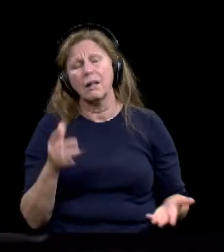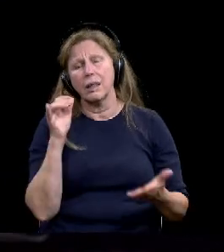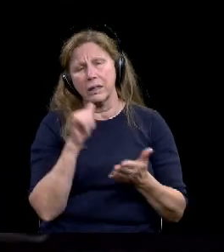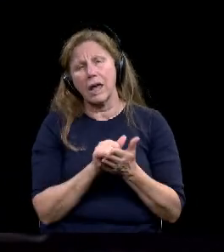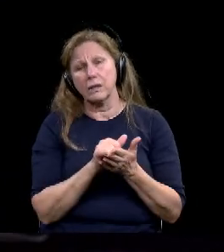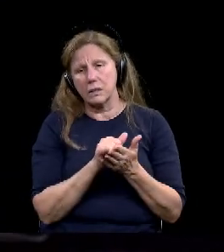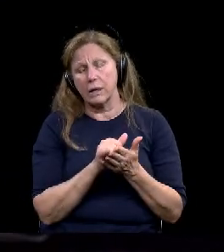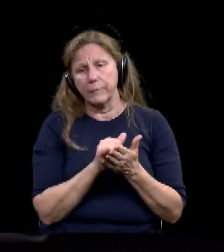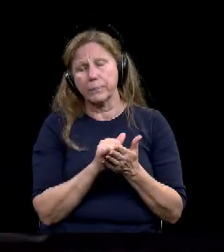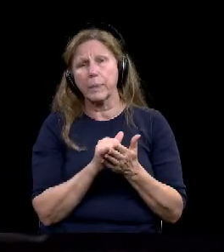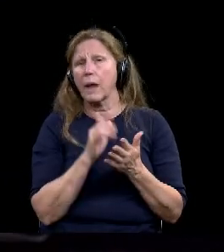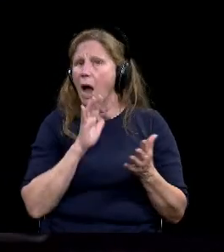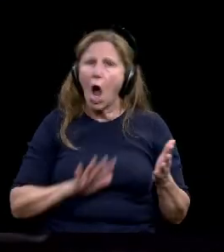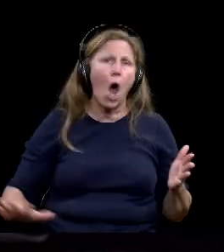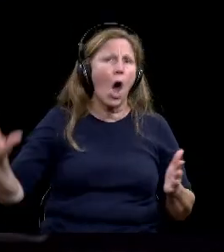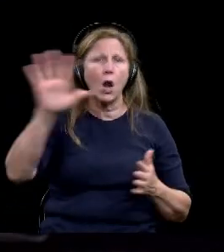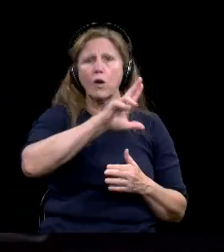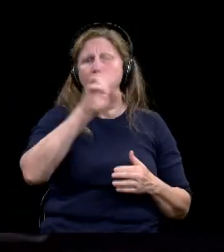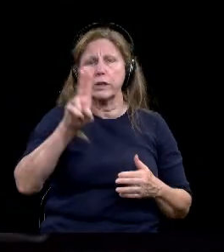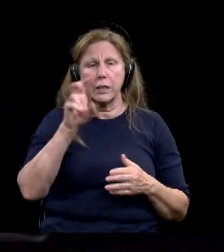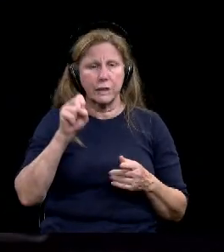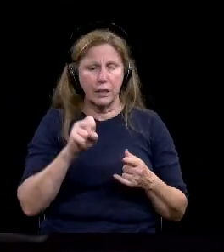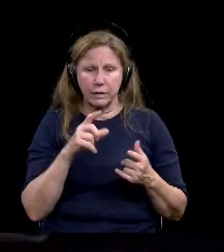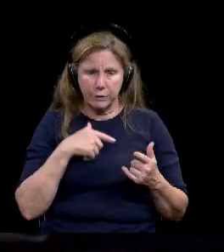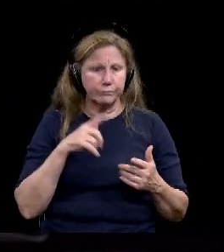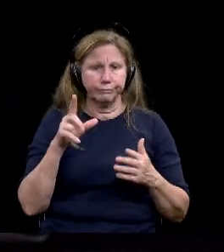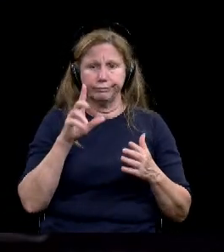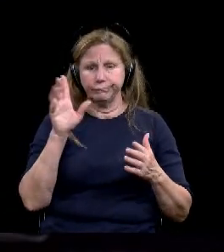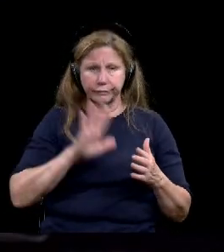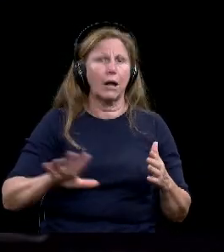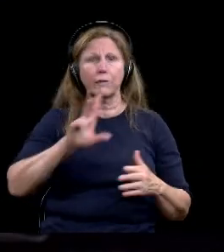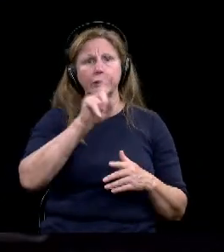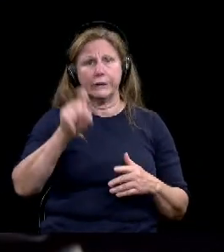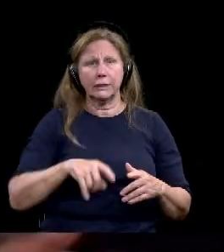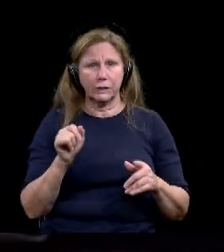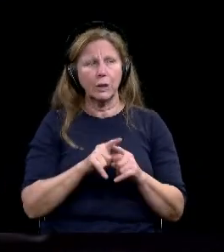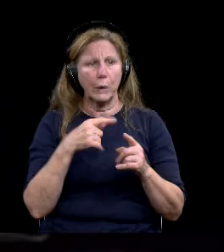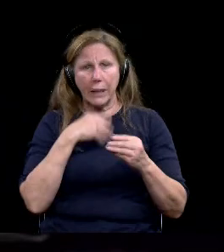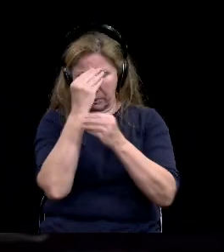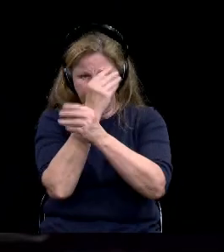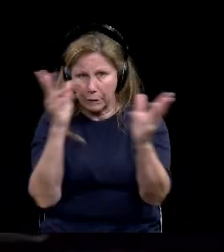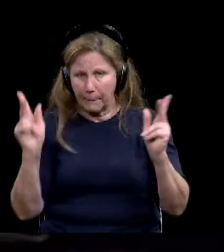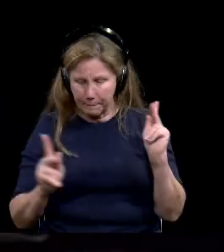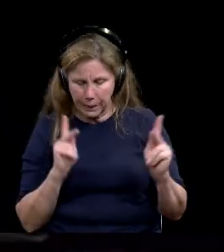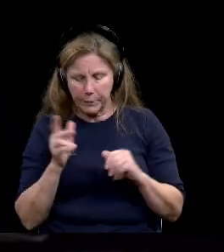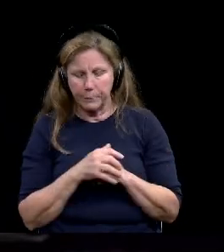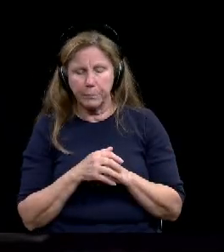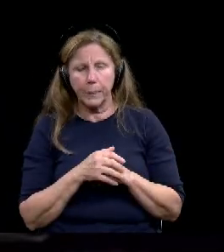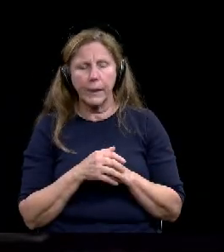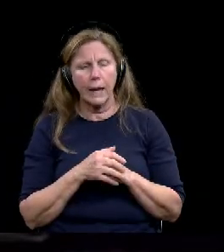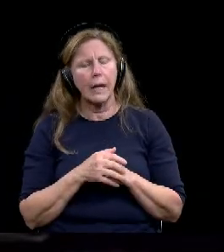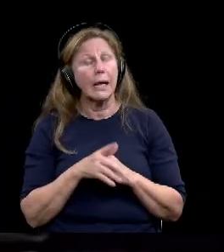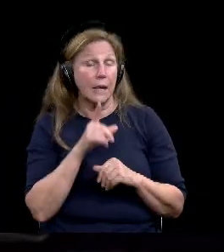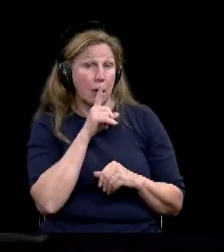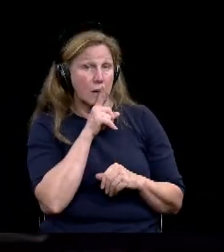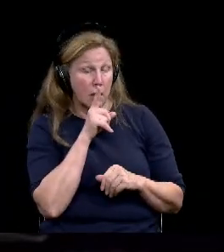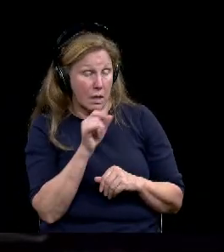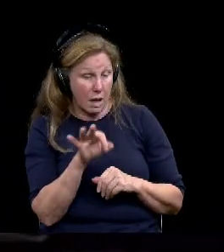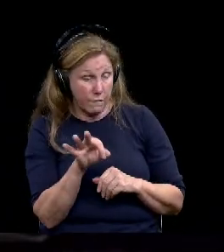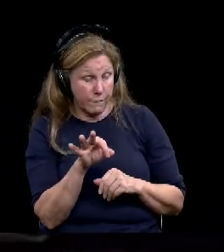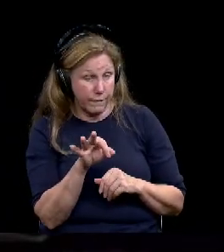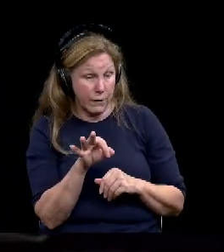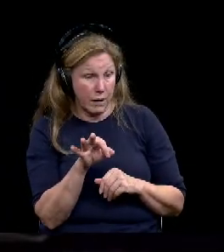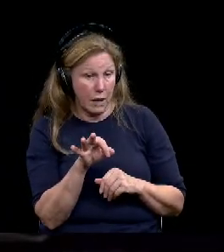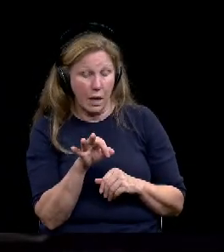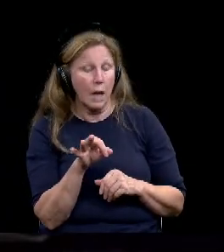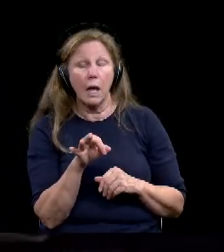don't know for sure if we don't have hard data that says that's why people aren't accessing vaccine, but based on the data that